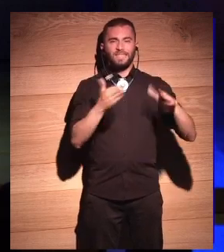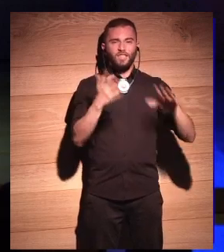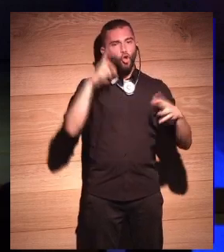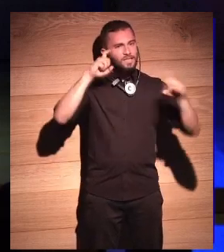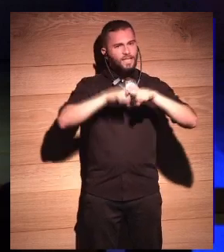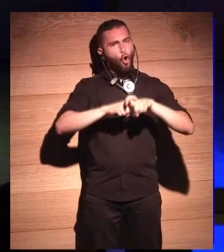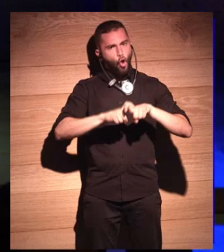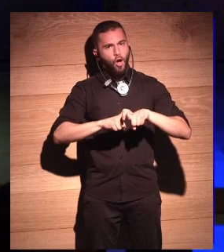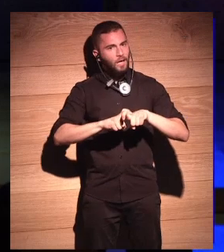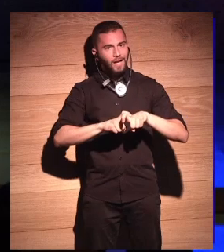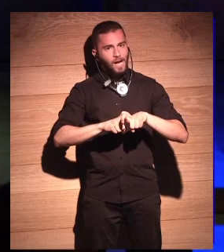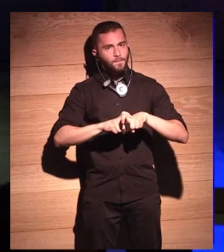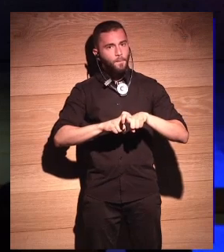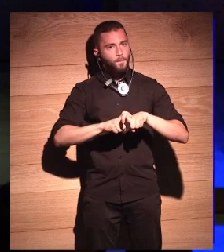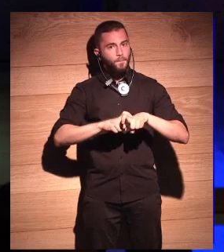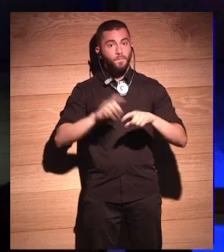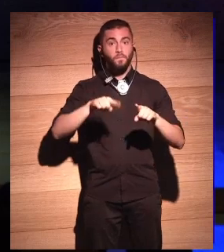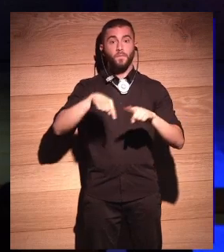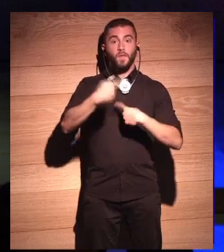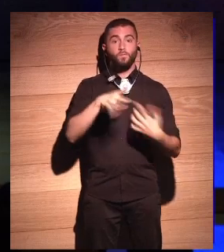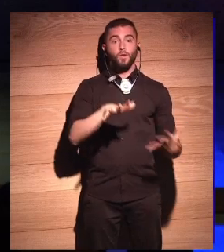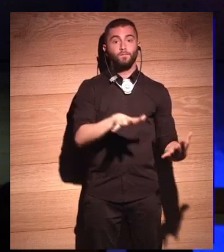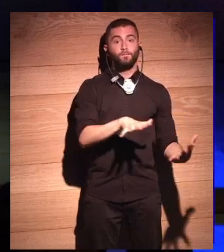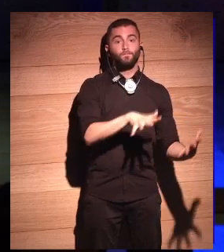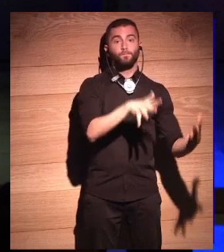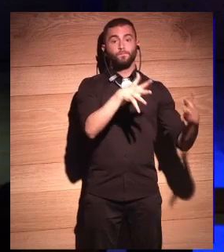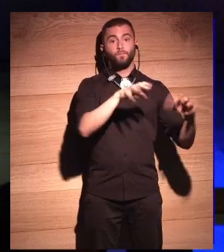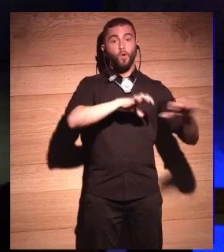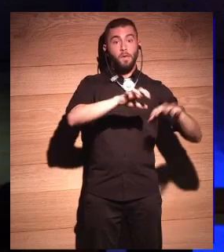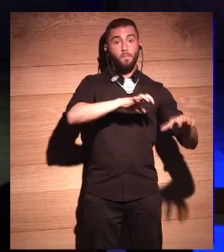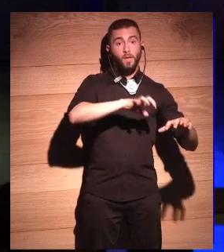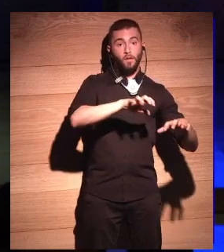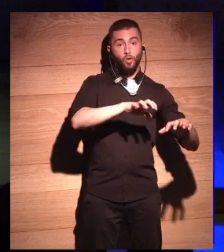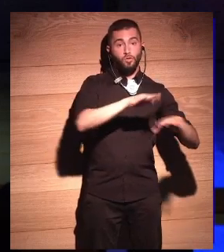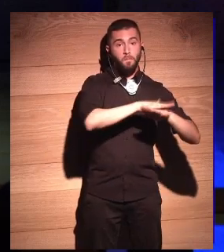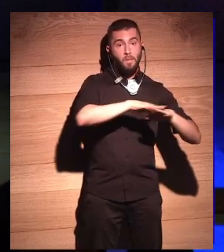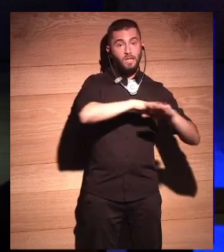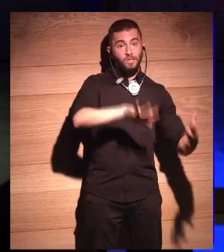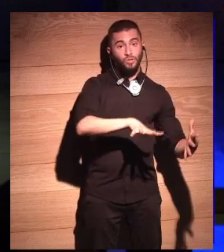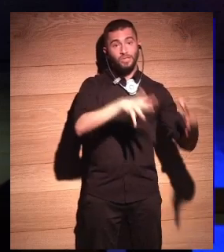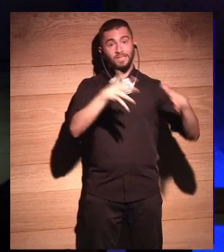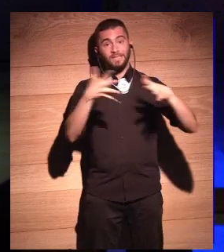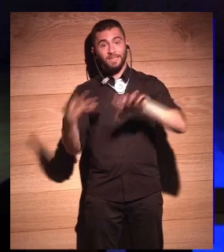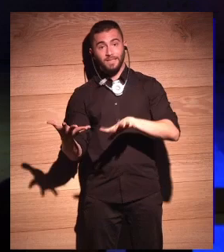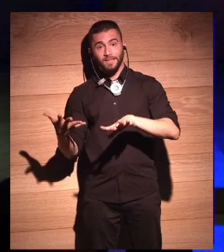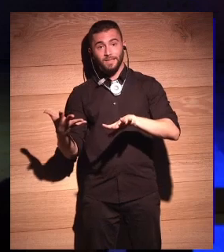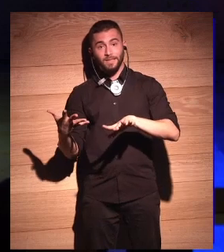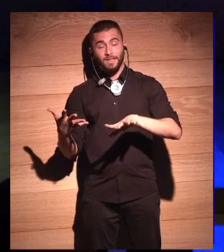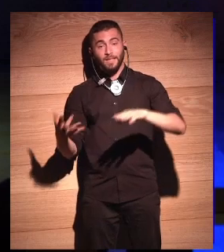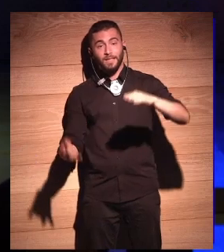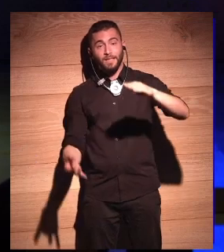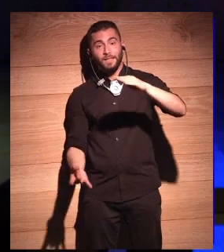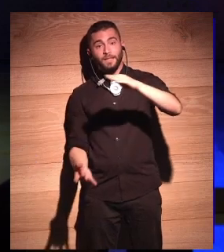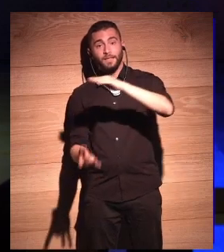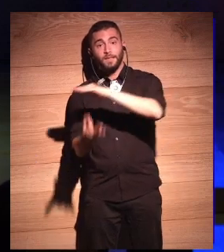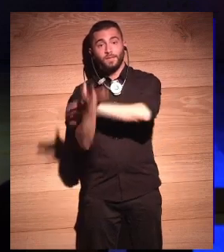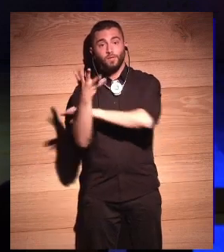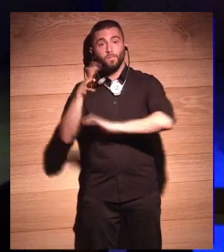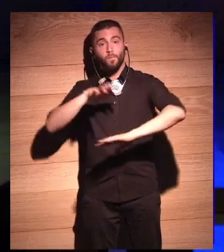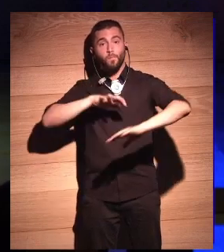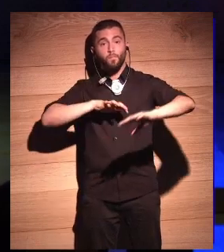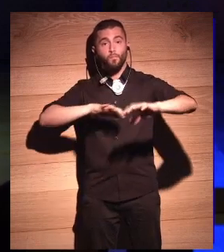of turn those movements, that basic movements that work, we turn those into movements that make sense for the story or